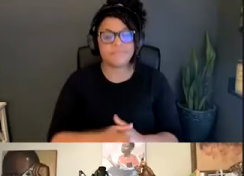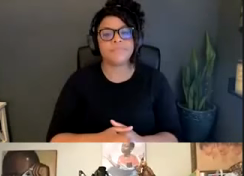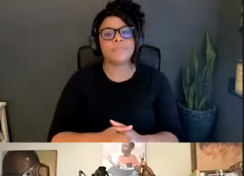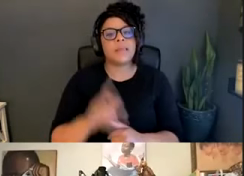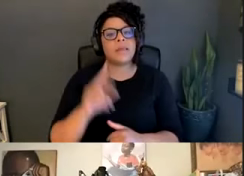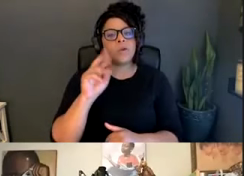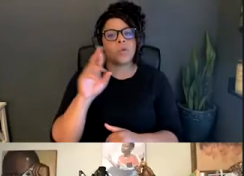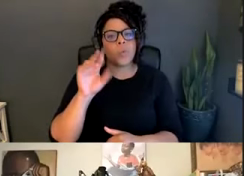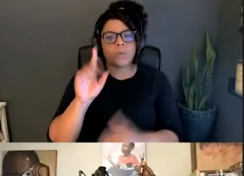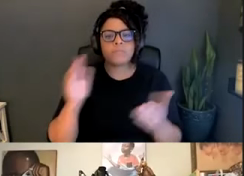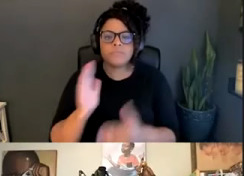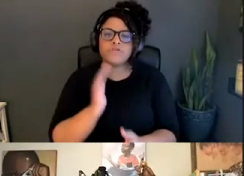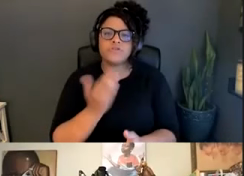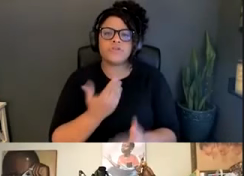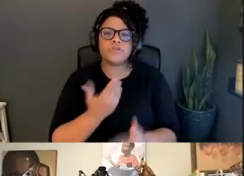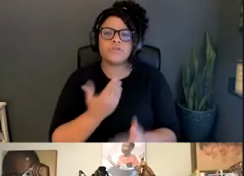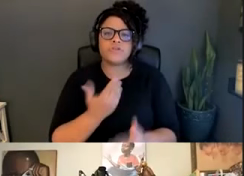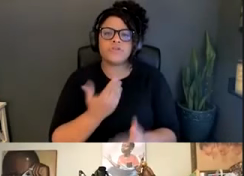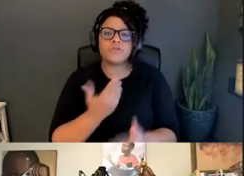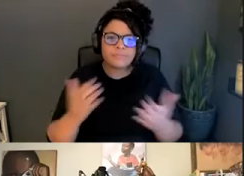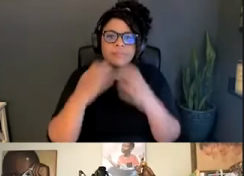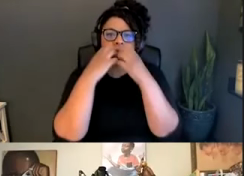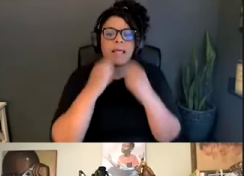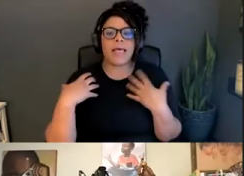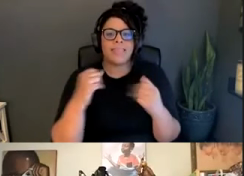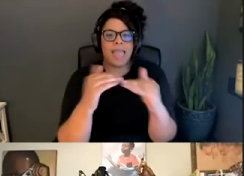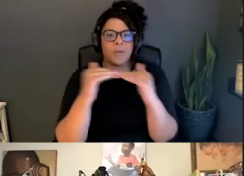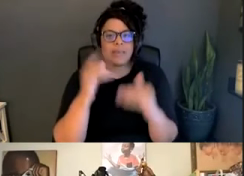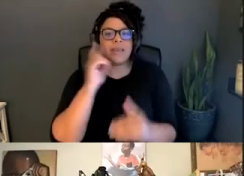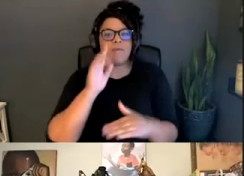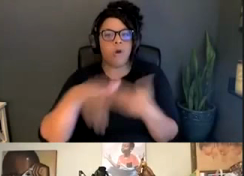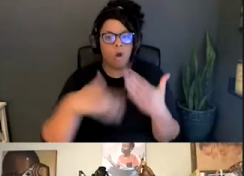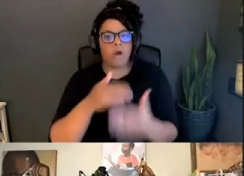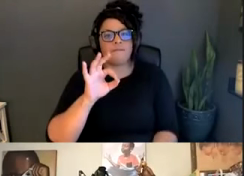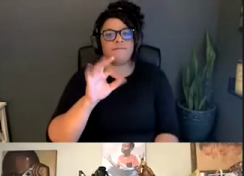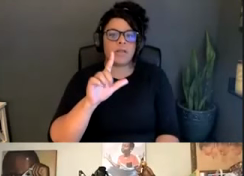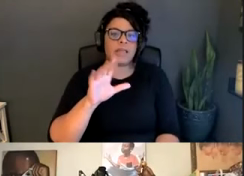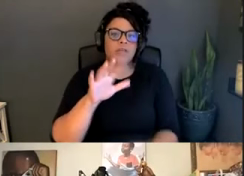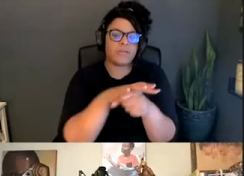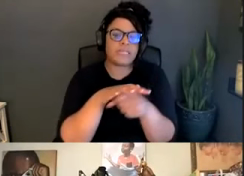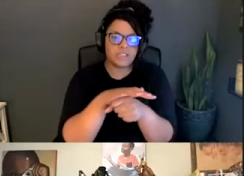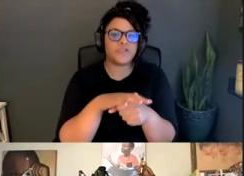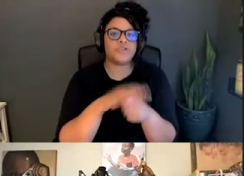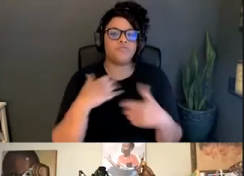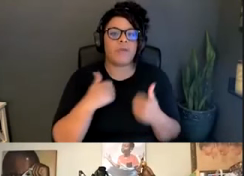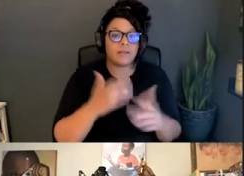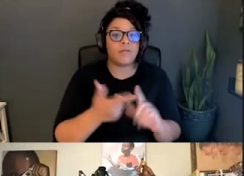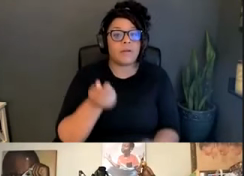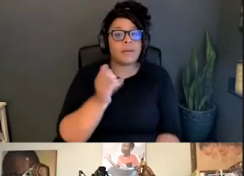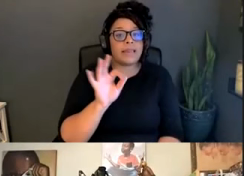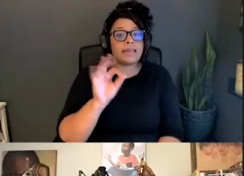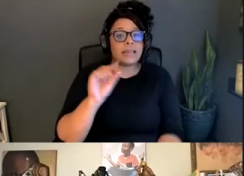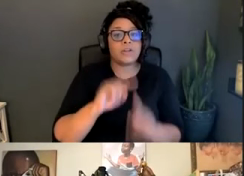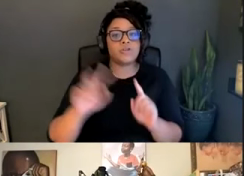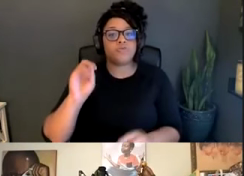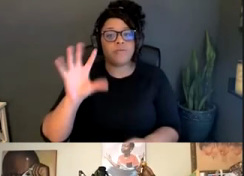the organization to embrace health equity for all Finger Lakes region residents. From 1990 to 2005, Norwood served as Rochester City